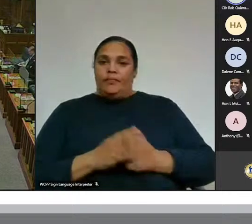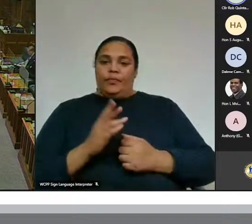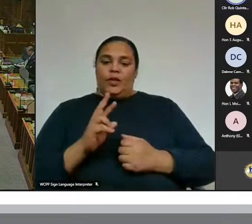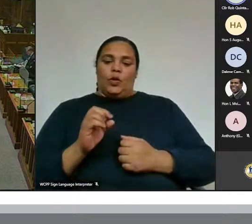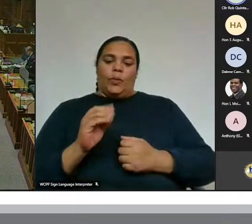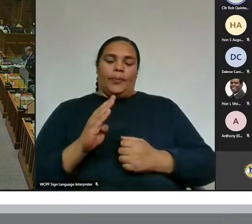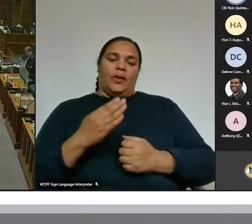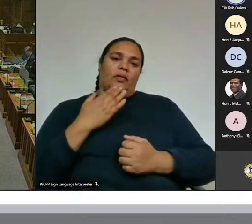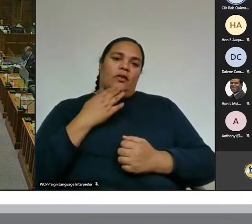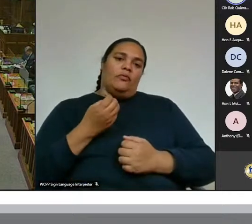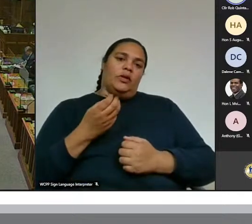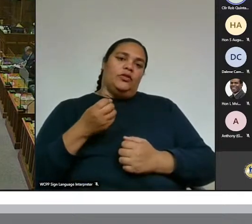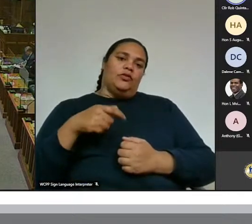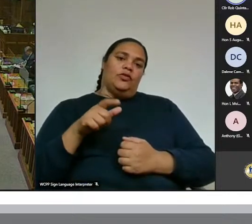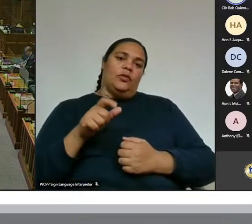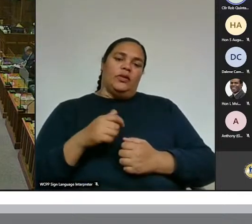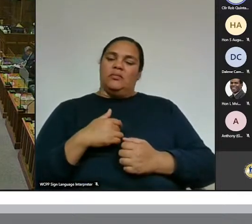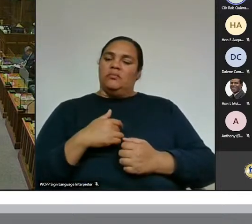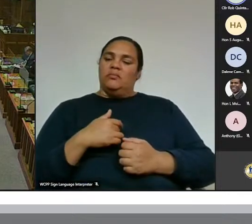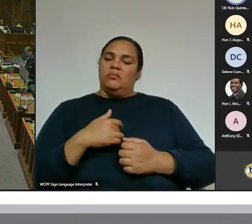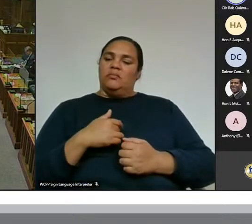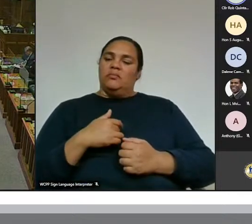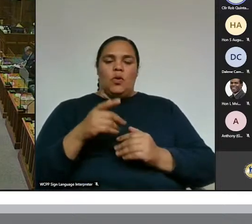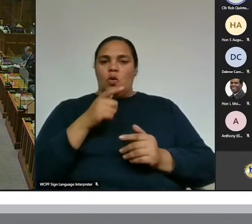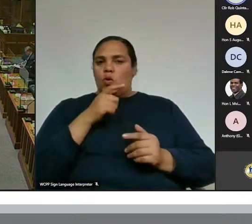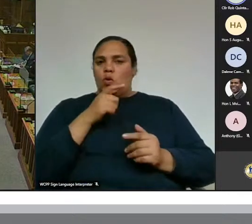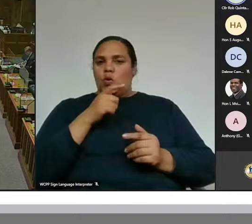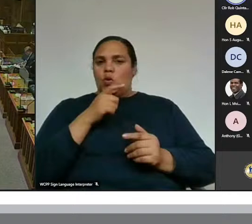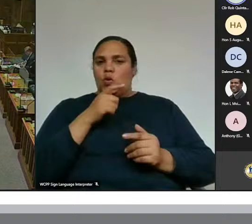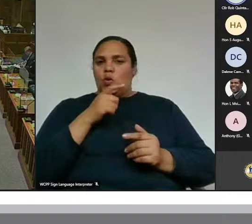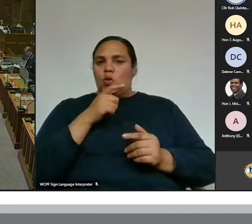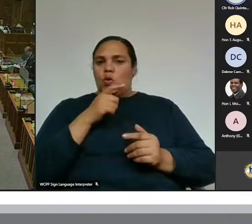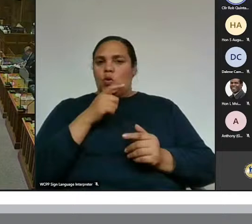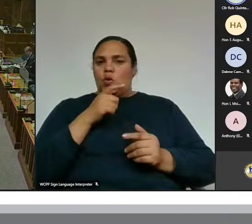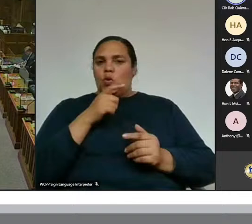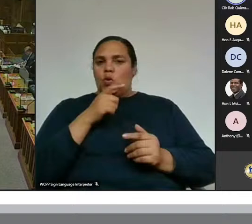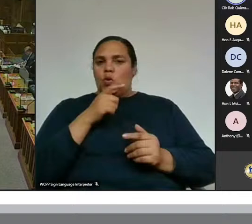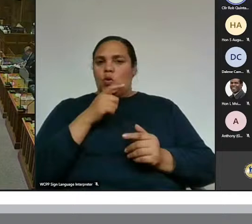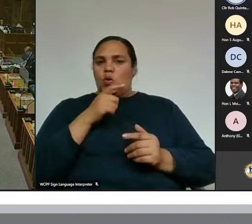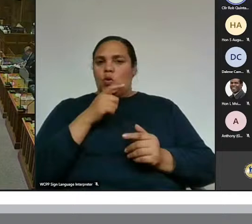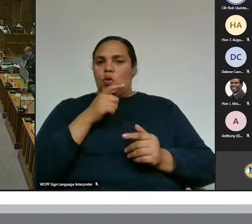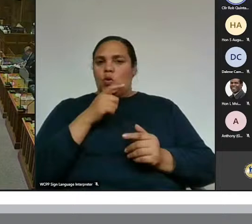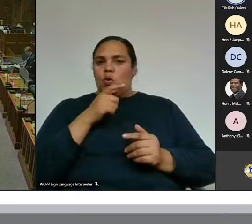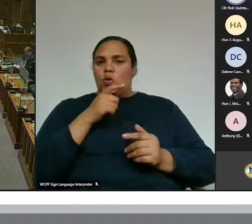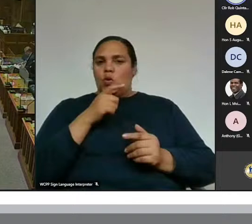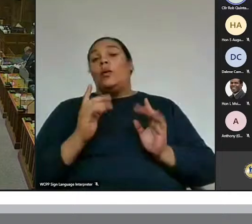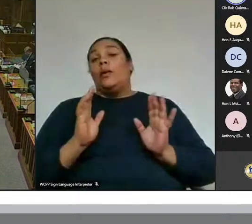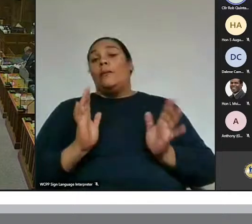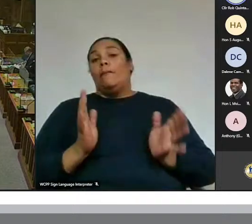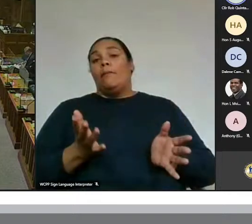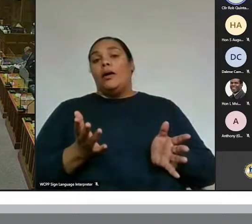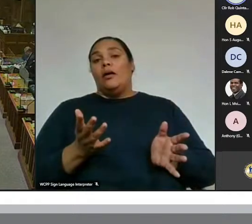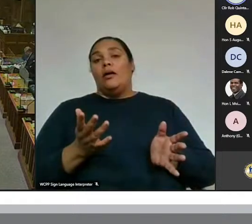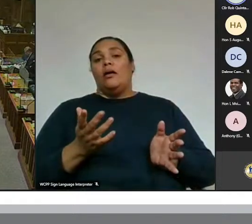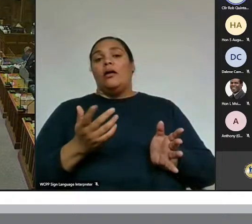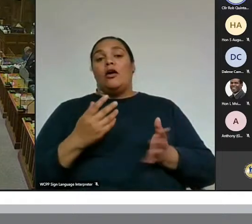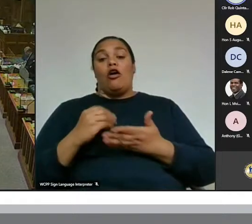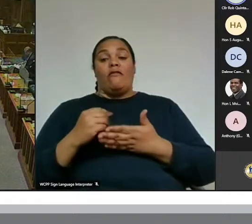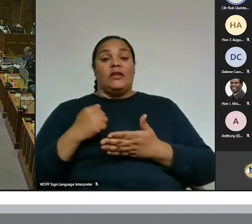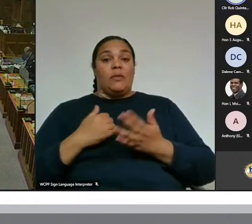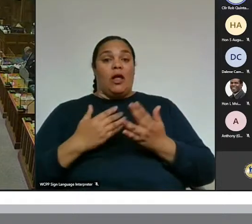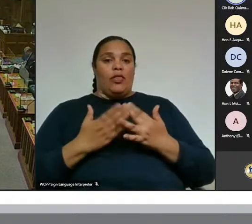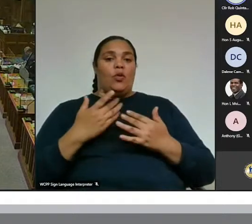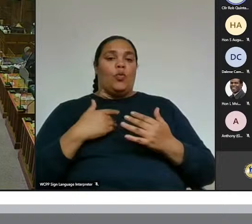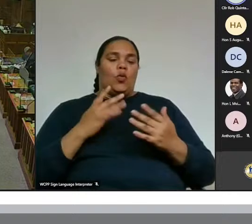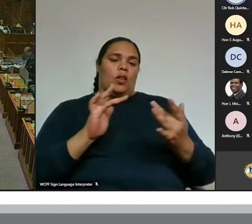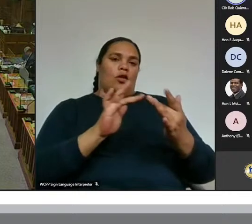much, Chairperson. No, I will not make further comment at this stage, only that through my office, we will be reaching